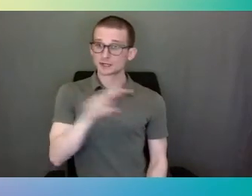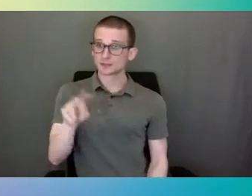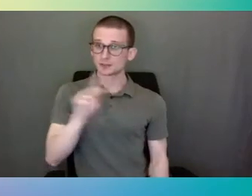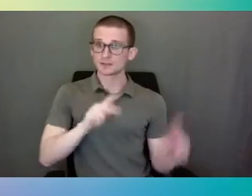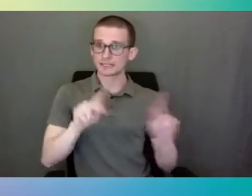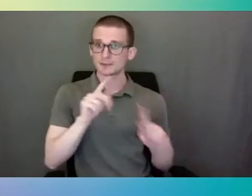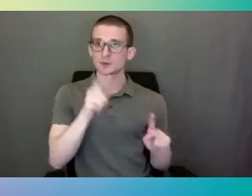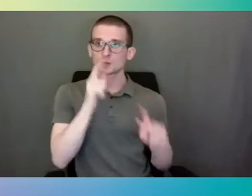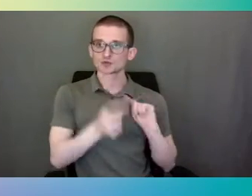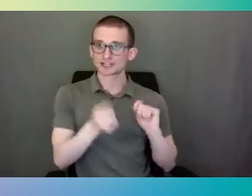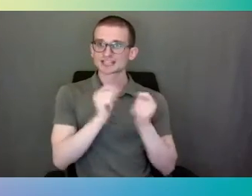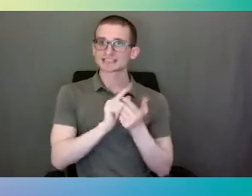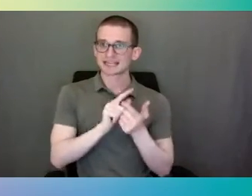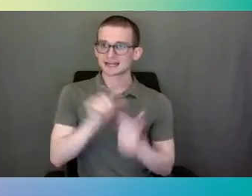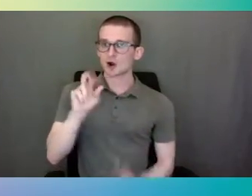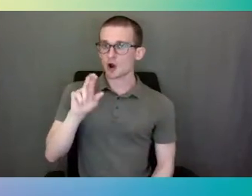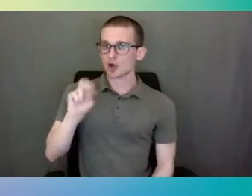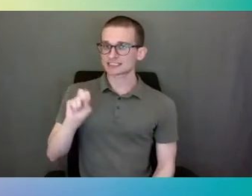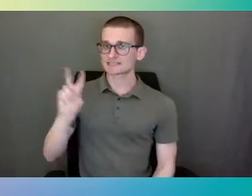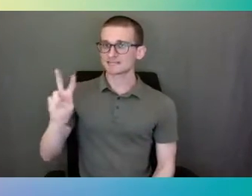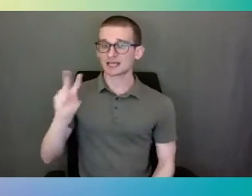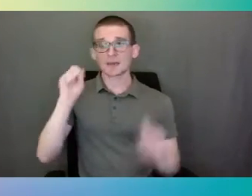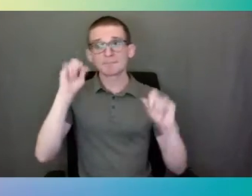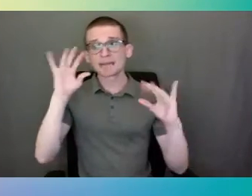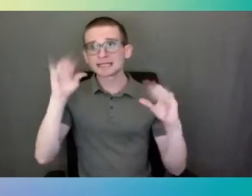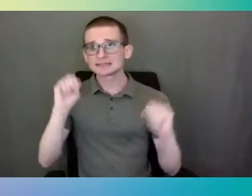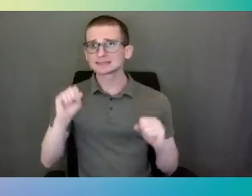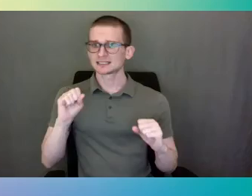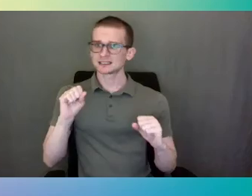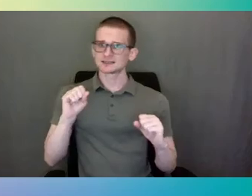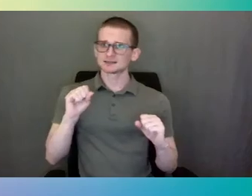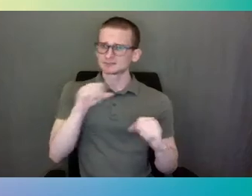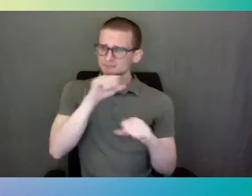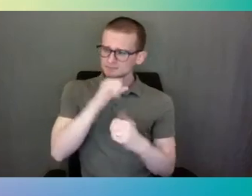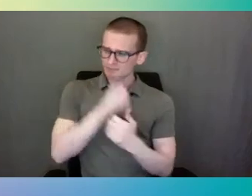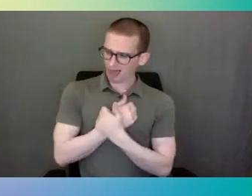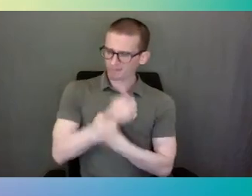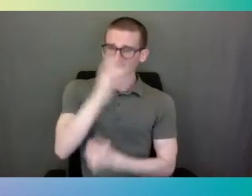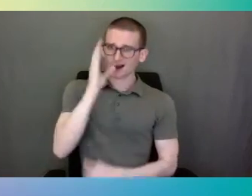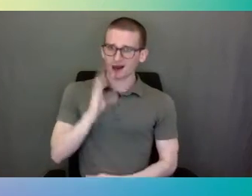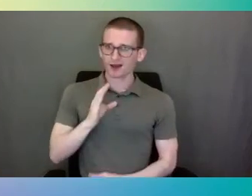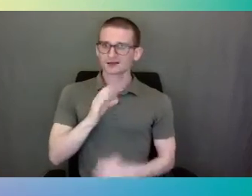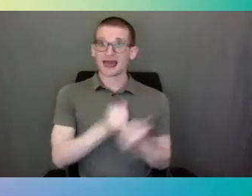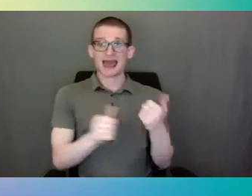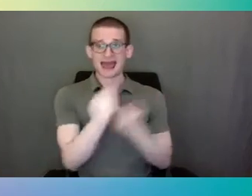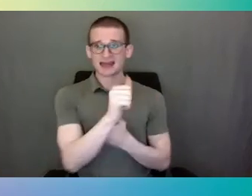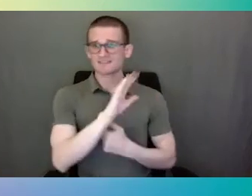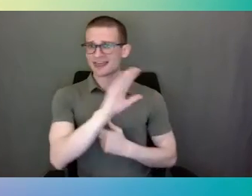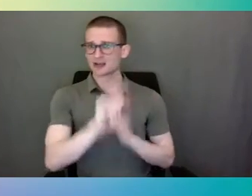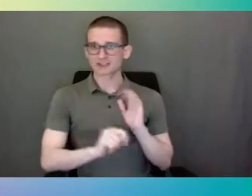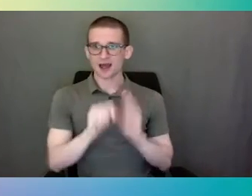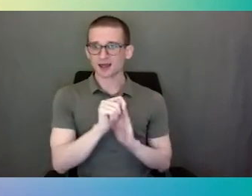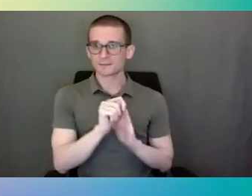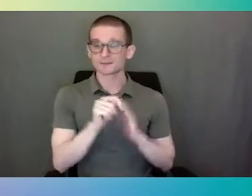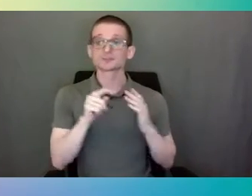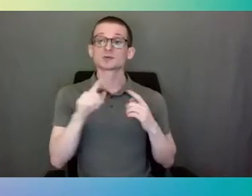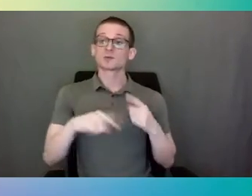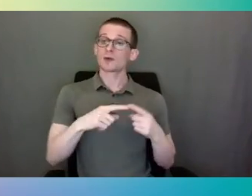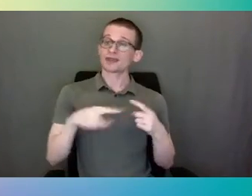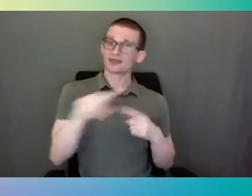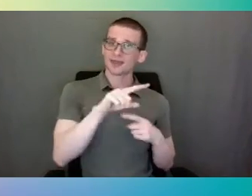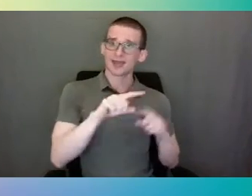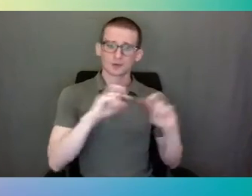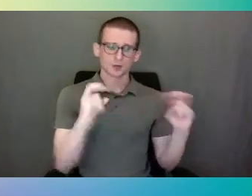RSV were incredible. They were ahead of their time. So remember, in the 1930s, when they're doing this translation and putting these notes